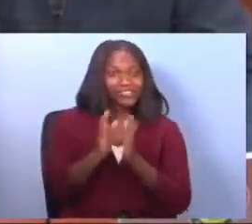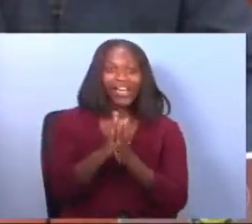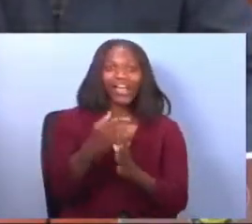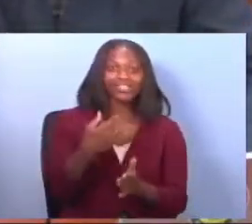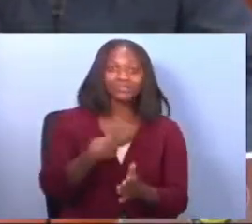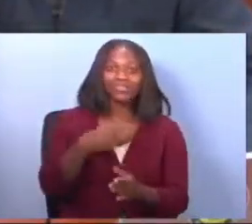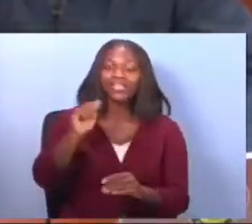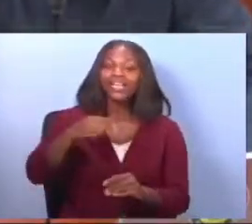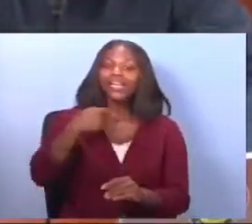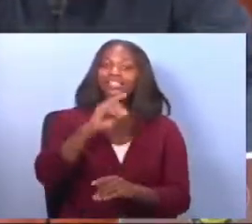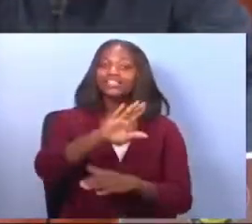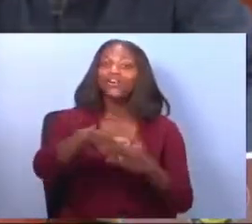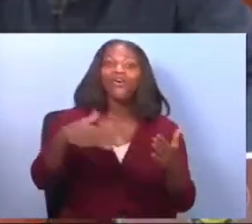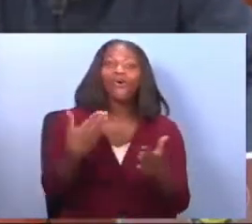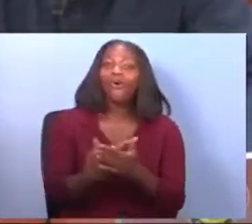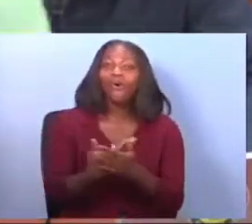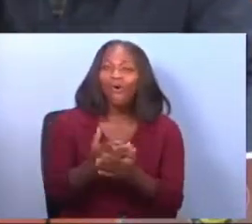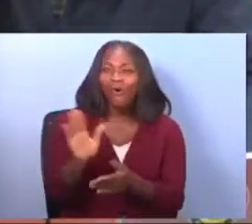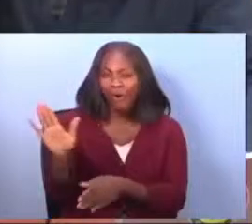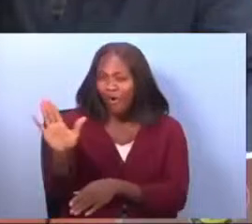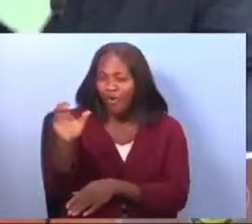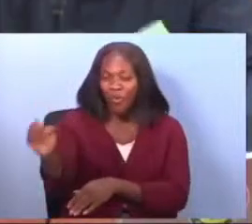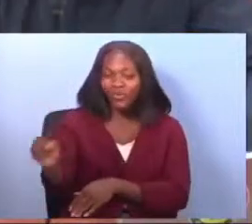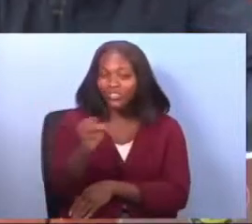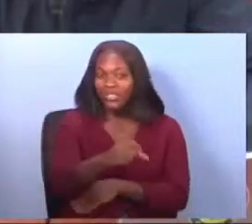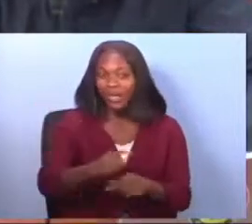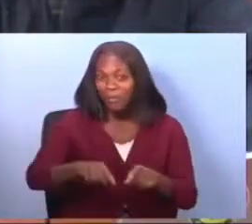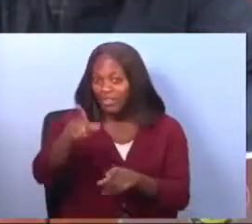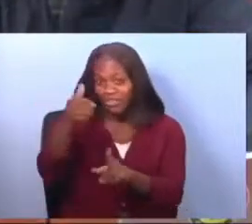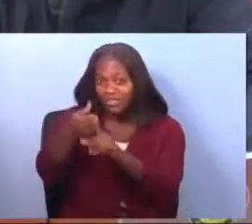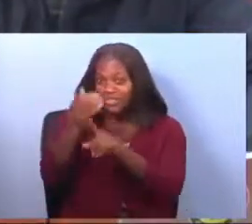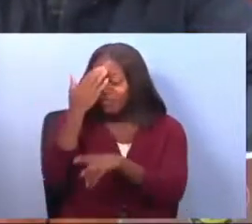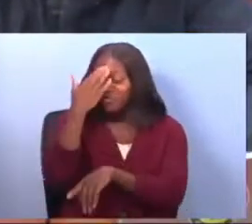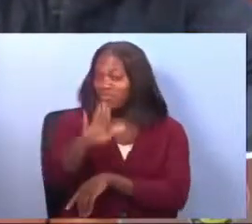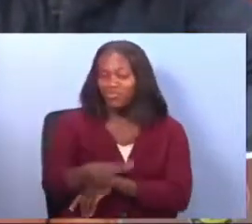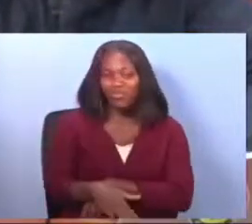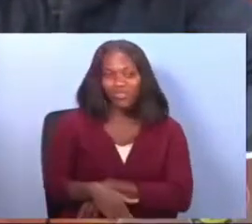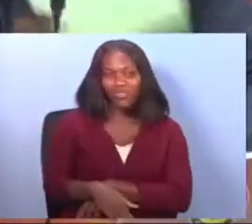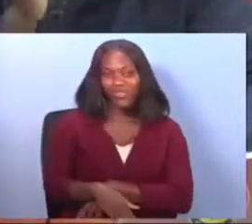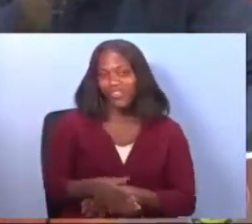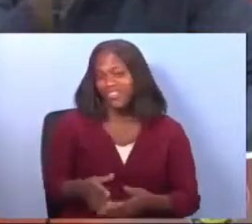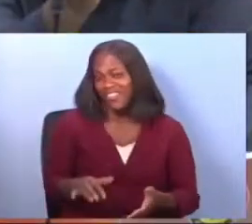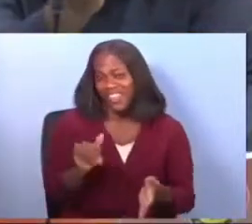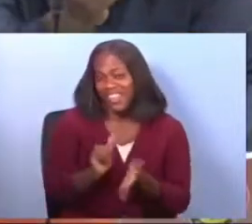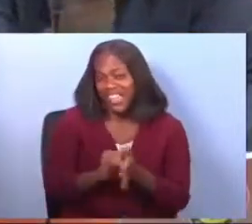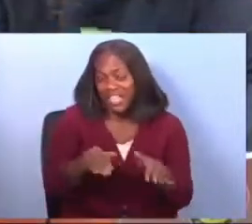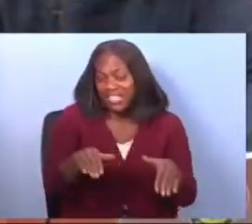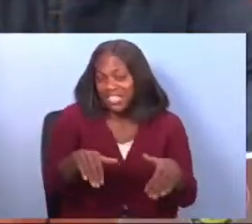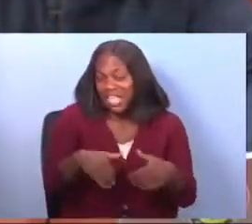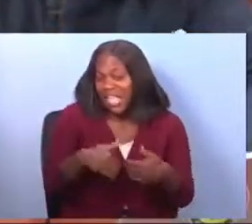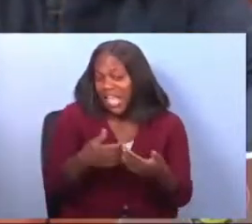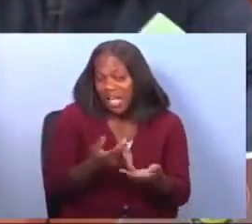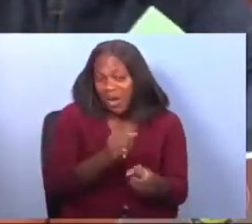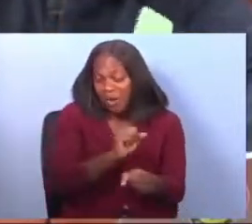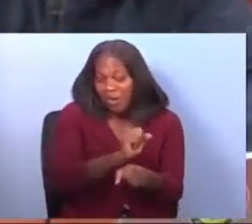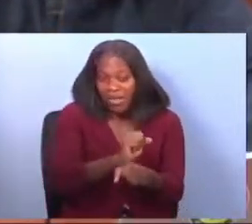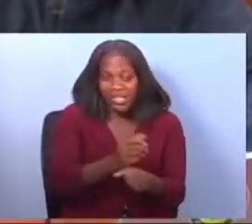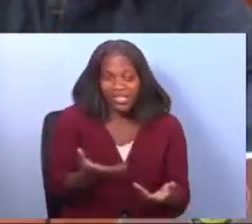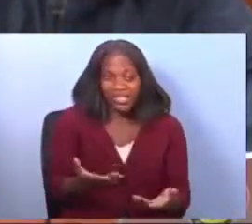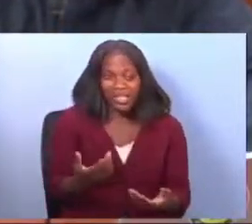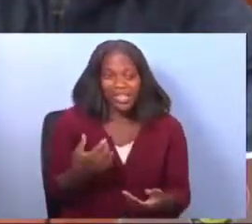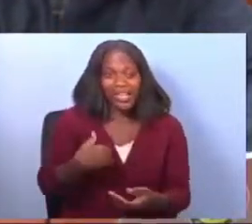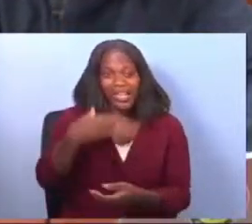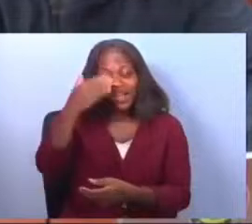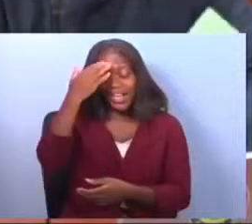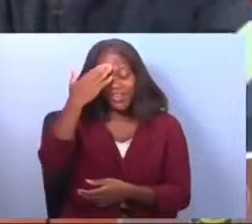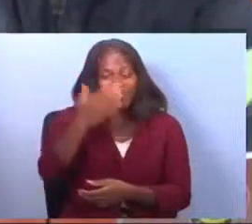tell you, all of you, where you are going. But you don't know. That is how it is. When I know,